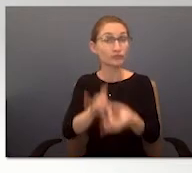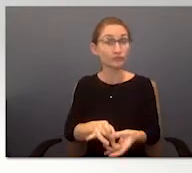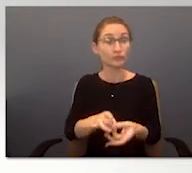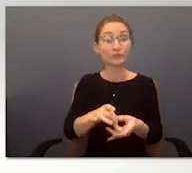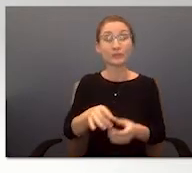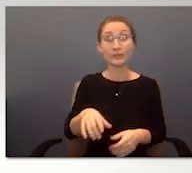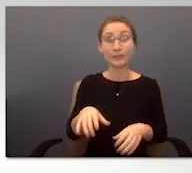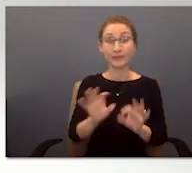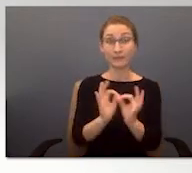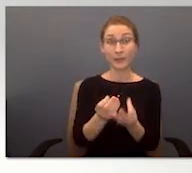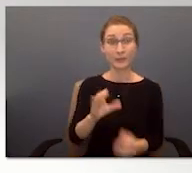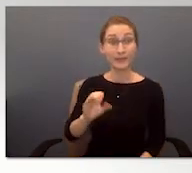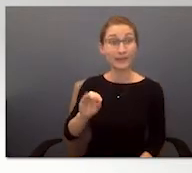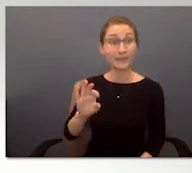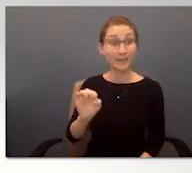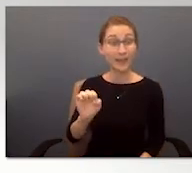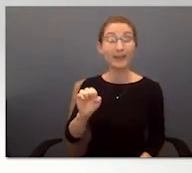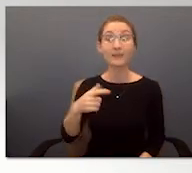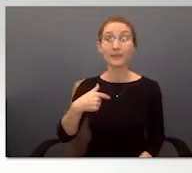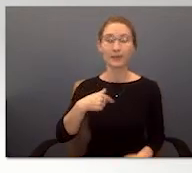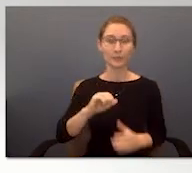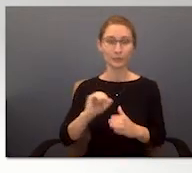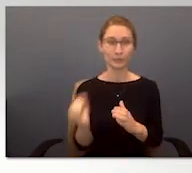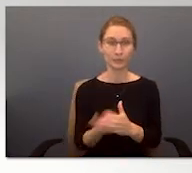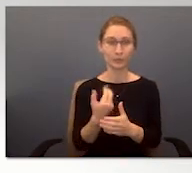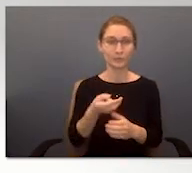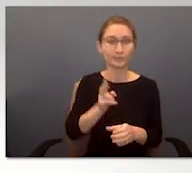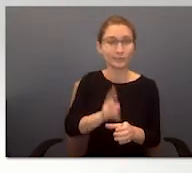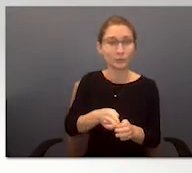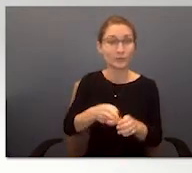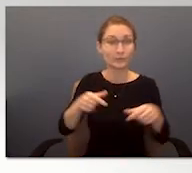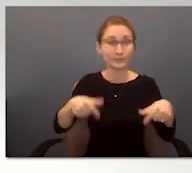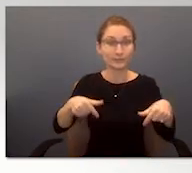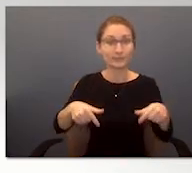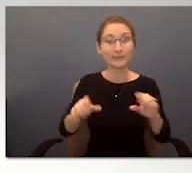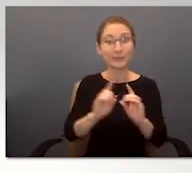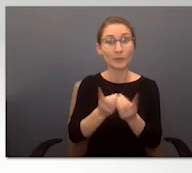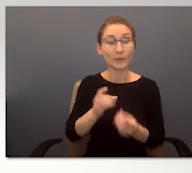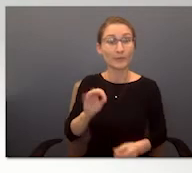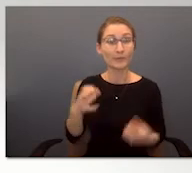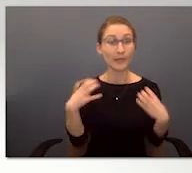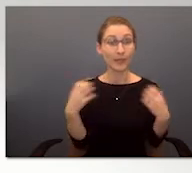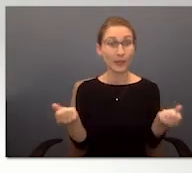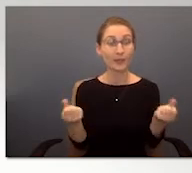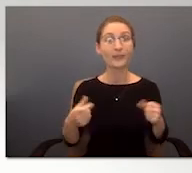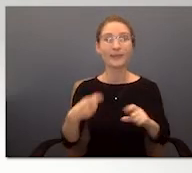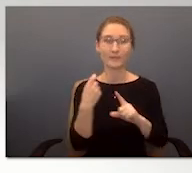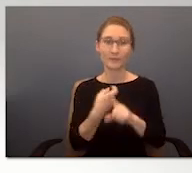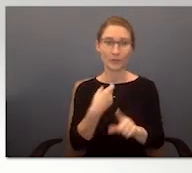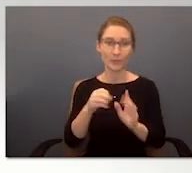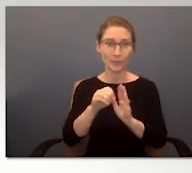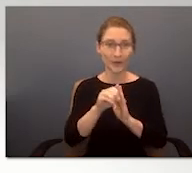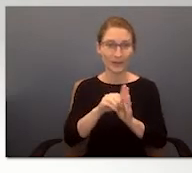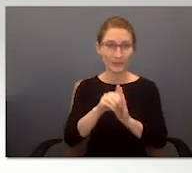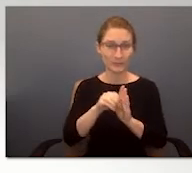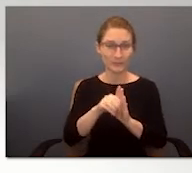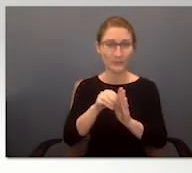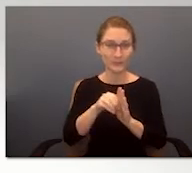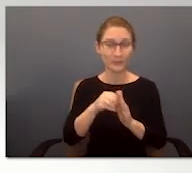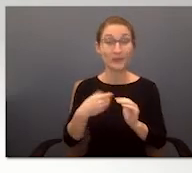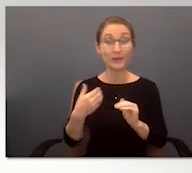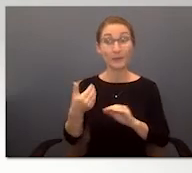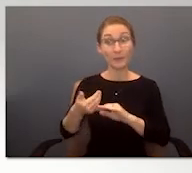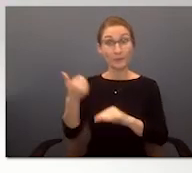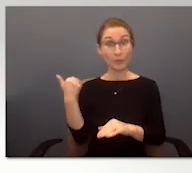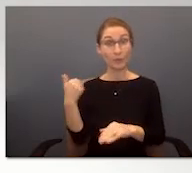year. I'm new to the Department of Health. I joined about a year ago. I'm from Orlando. Before joining the Department of Health, I